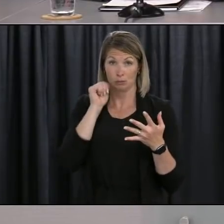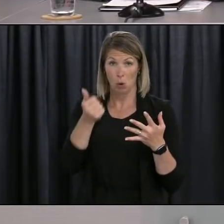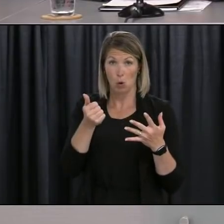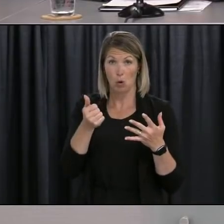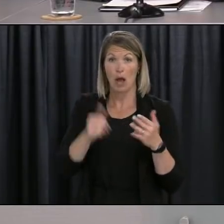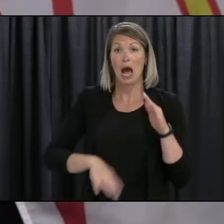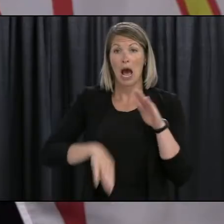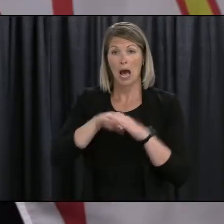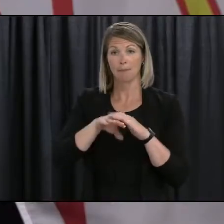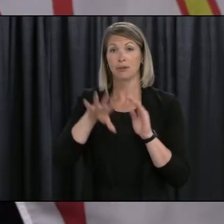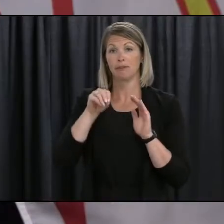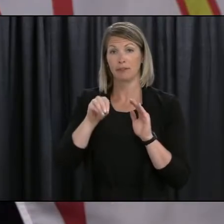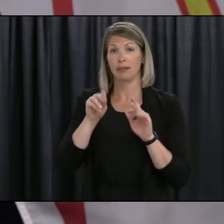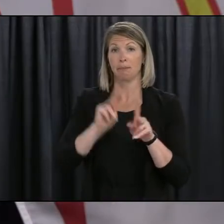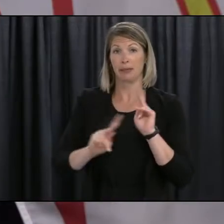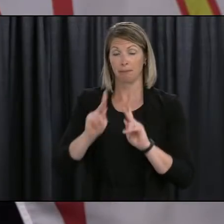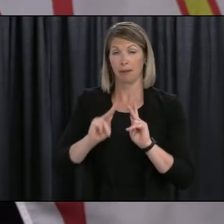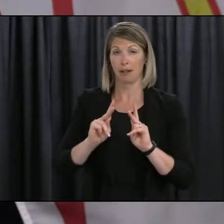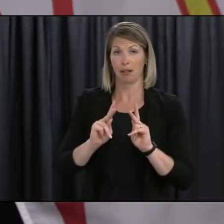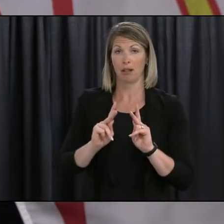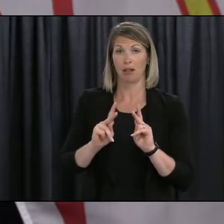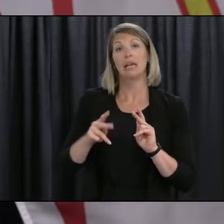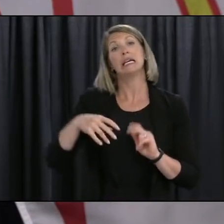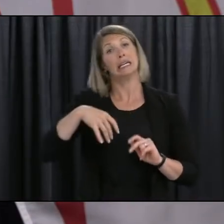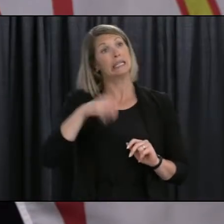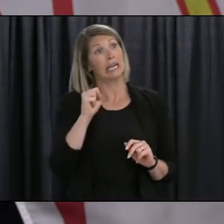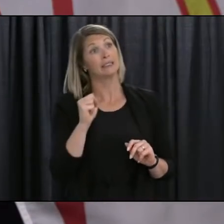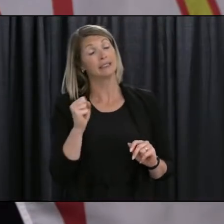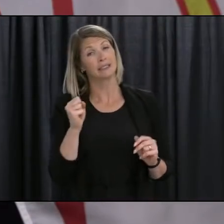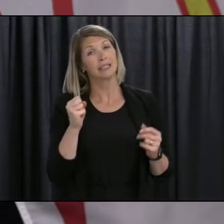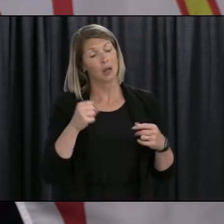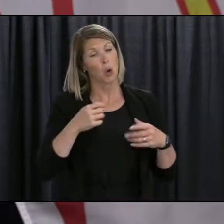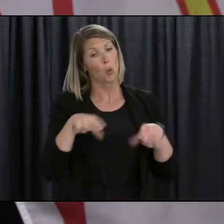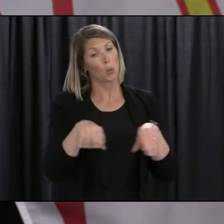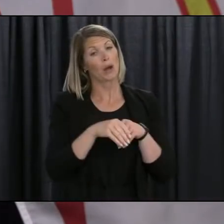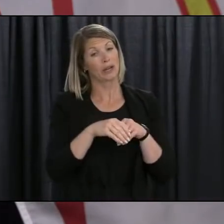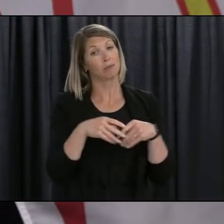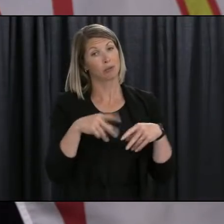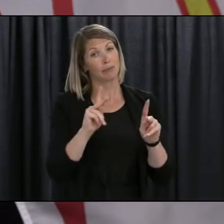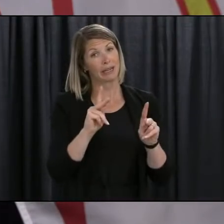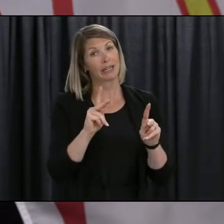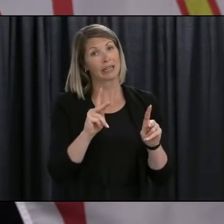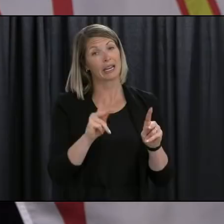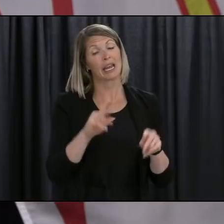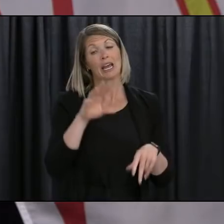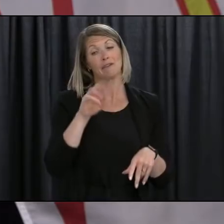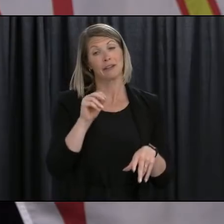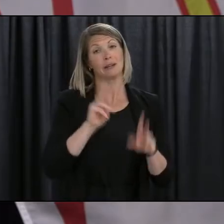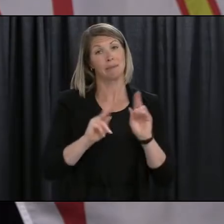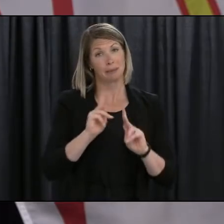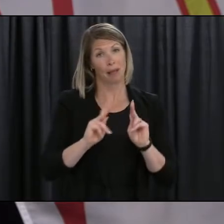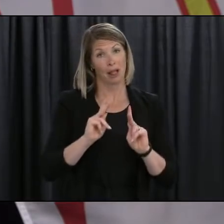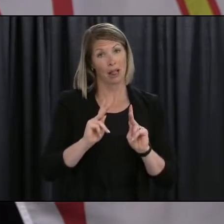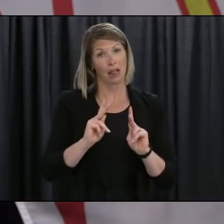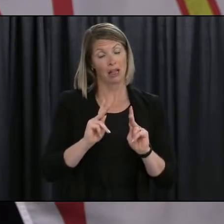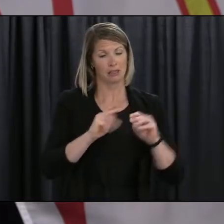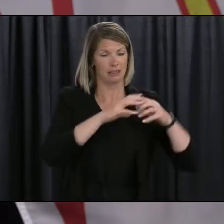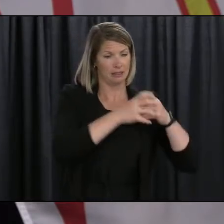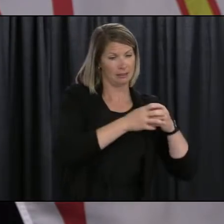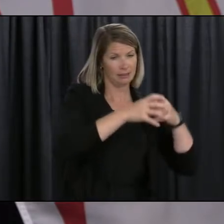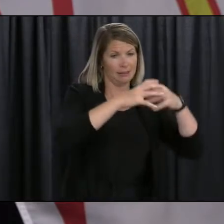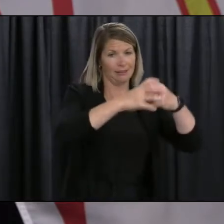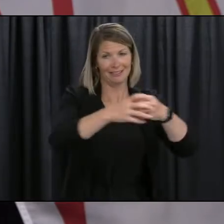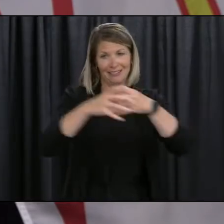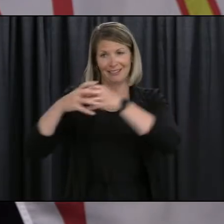weddings? So weddings are allowed with 50 people and socially distanced. Outside of, bubbles can stay together, but socially